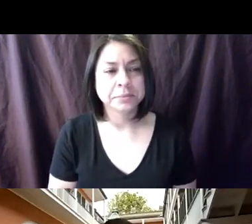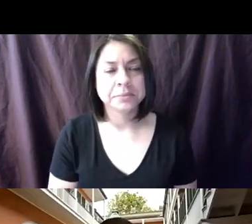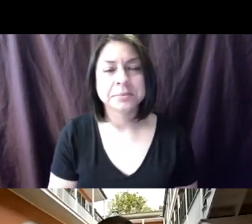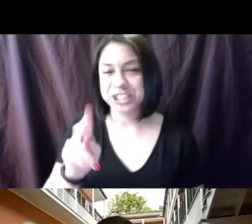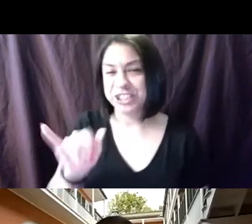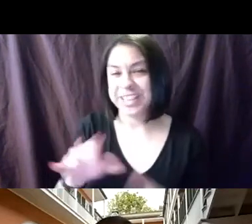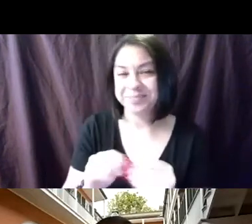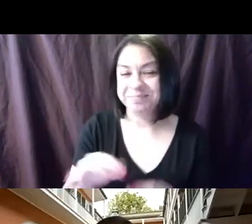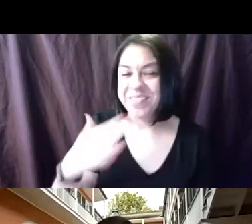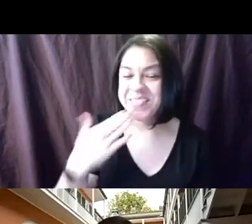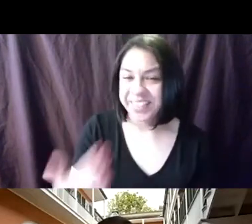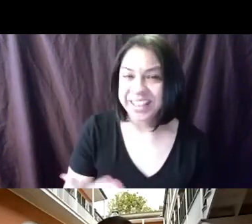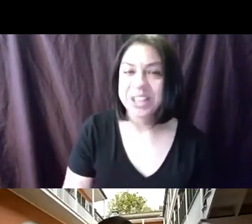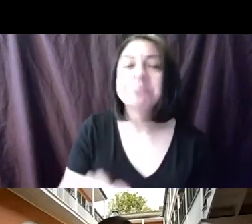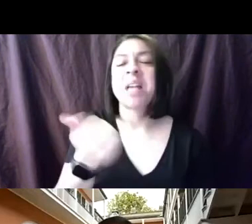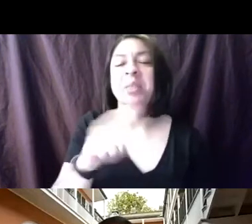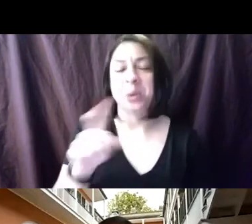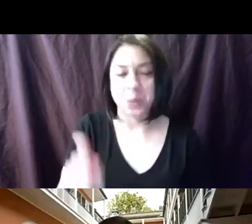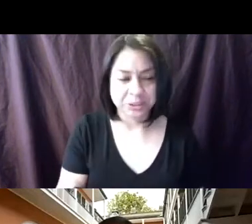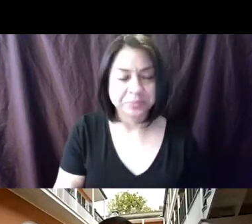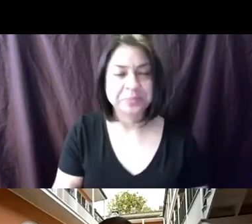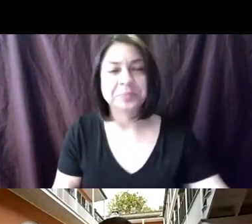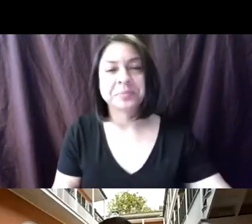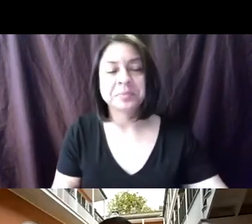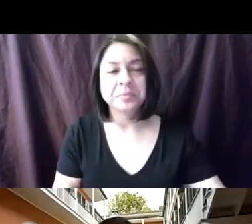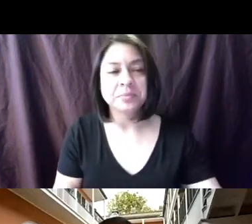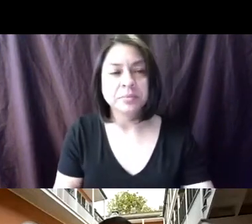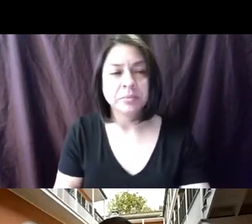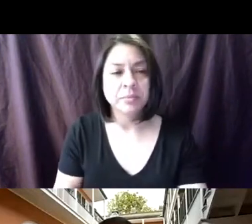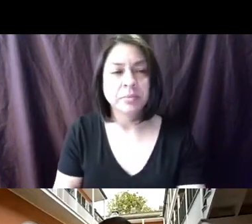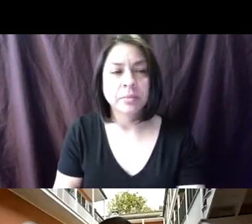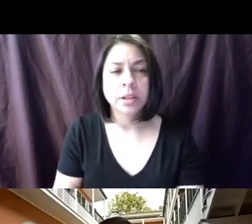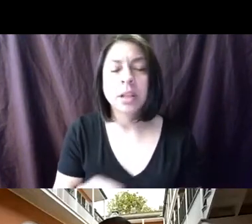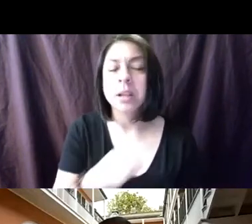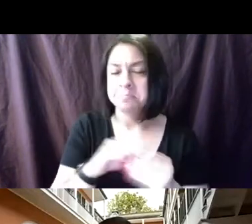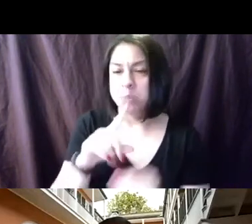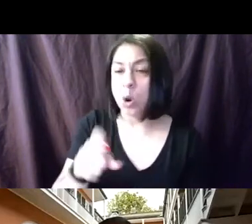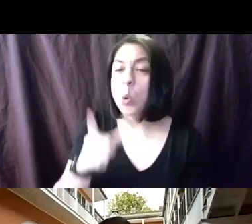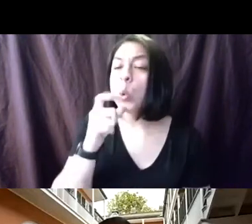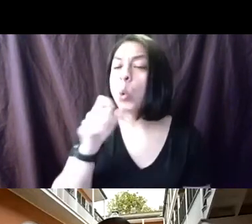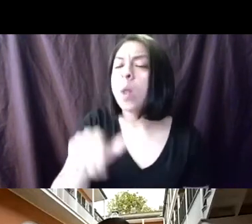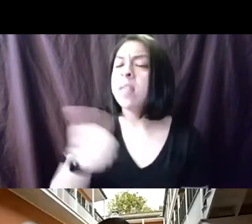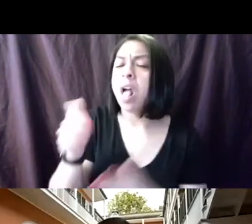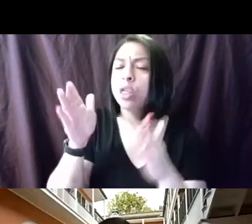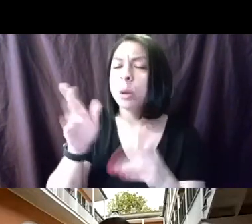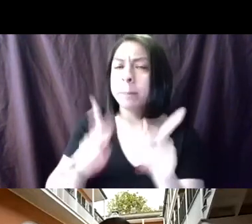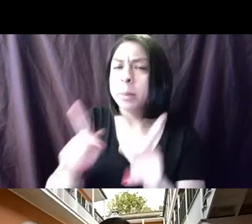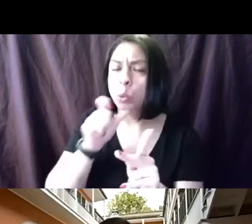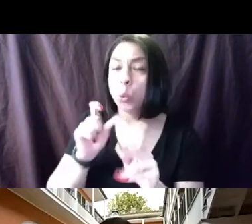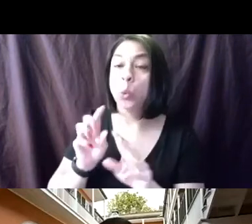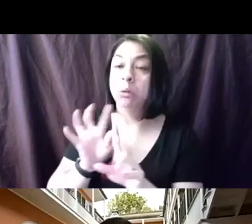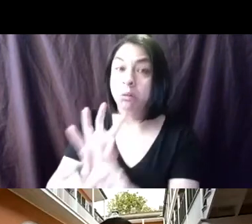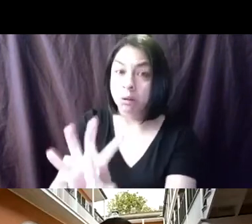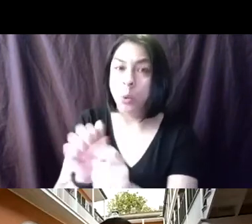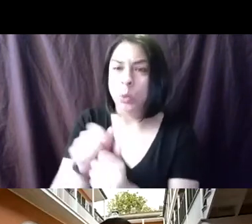Thank you. Okay, another question. Somebody would like to know, who were the other people accompanying you when you entered the